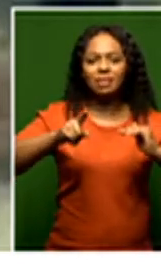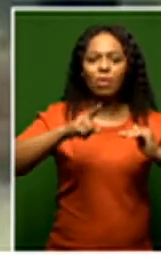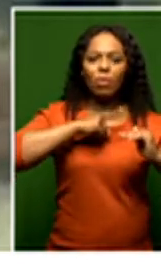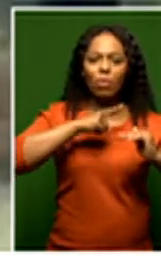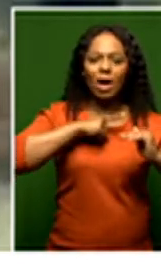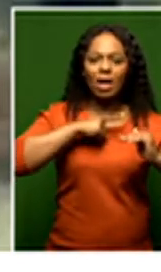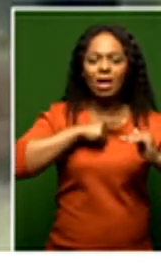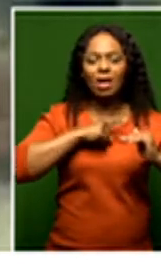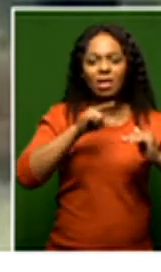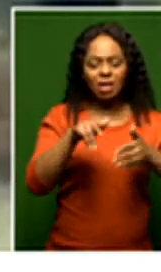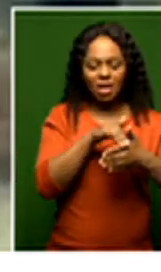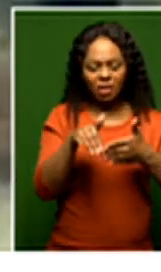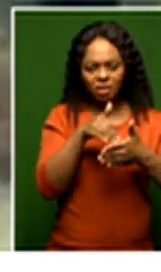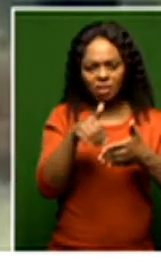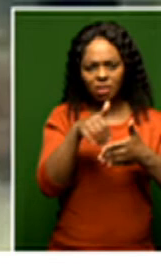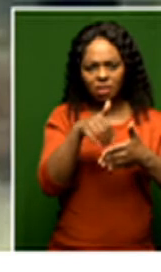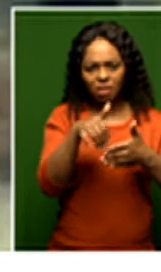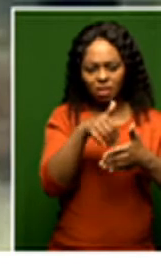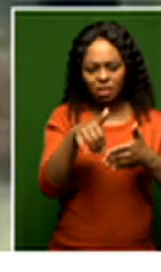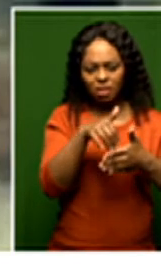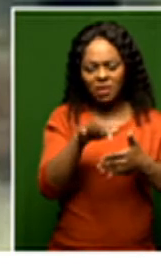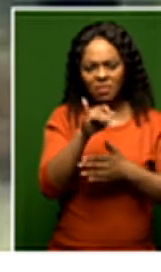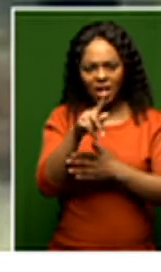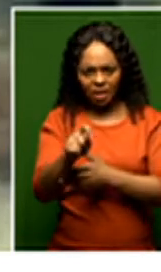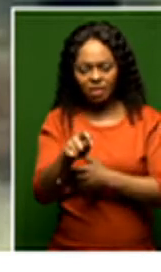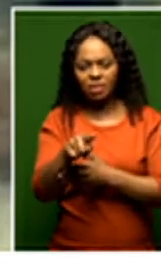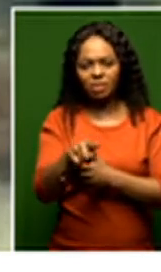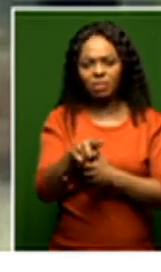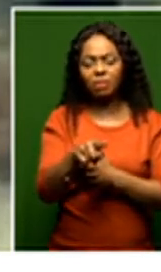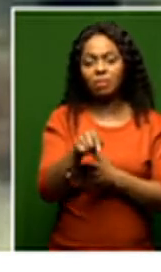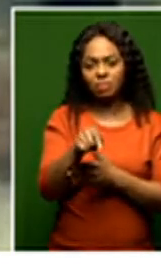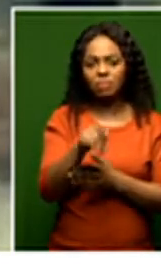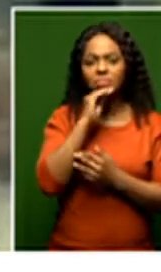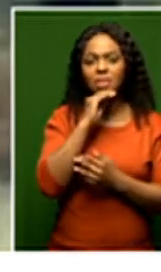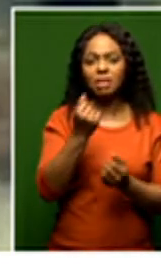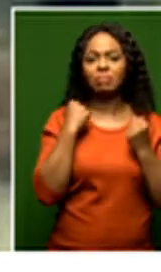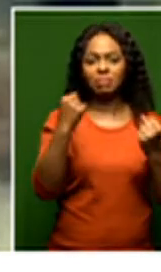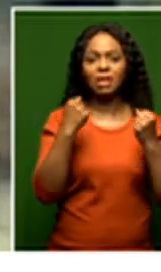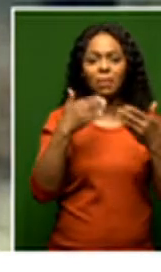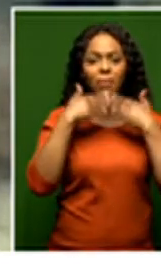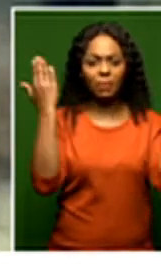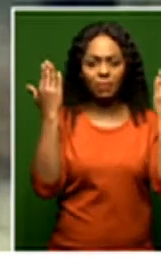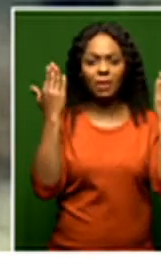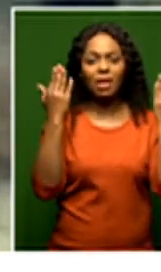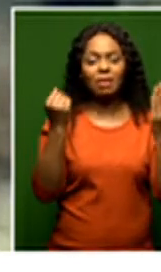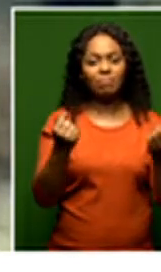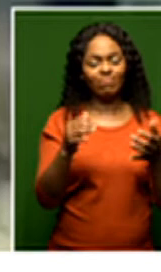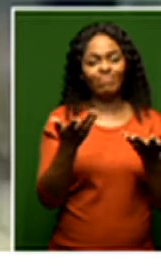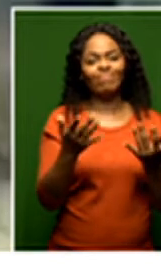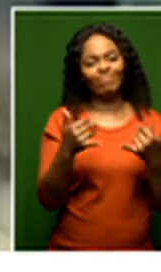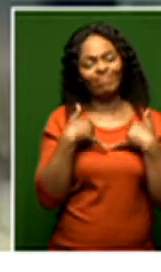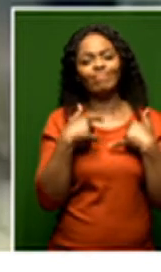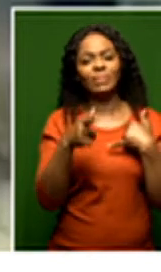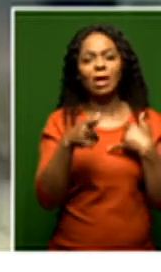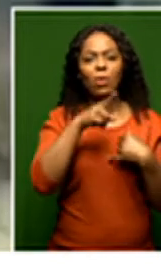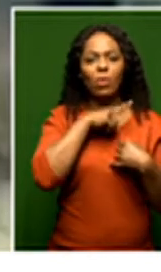many calories and not using them up, you're going to put on weight, and vice versa. So we need to move our bodies. We need to get out there and